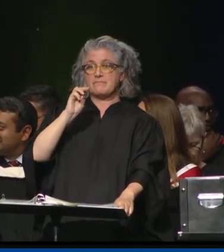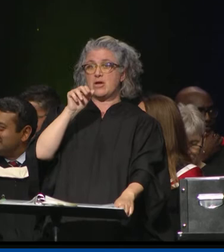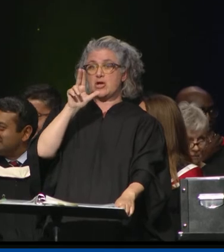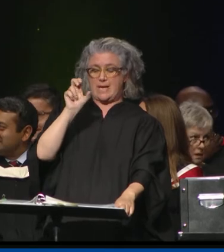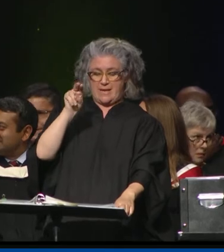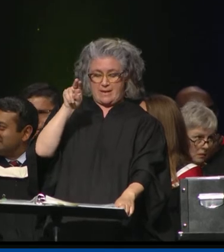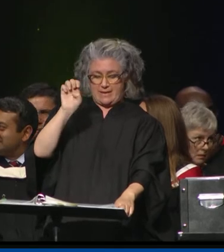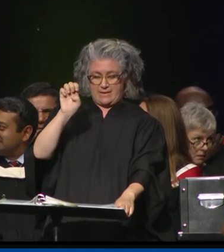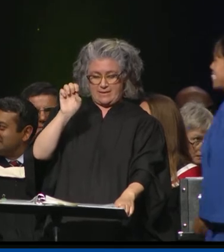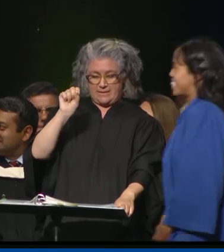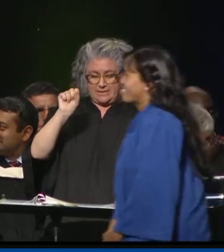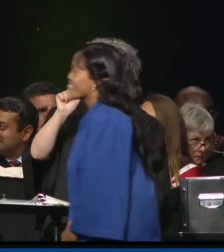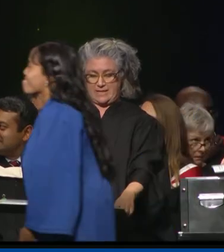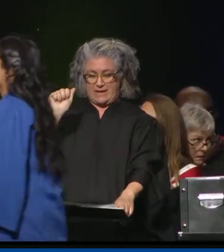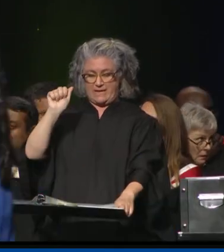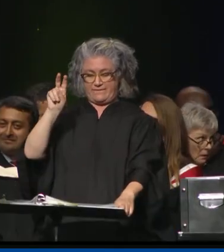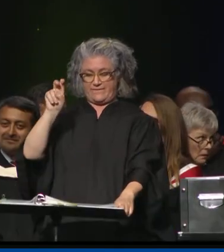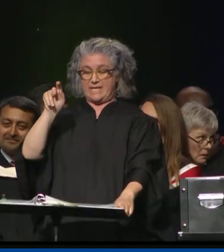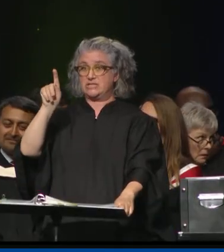Marianne Savendra.